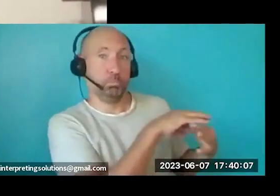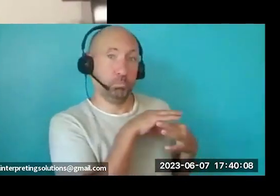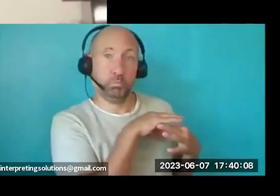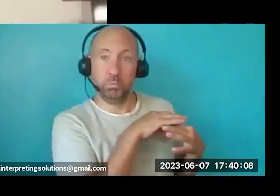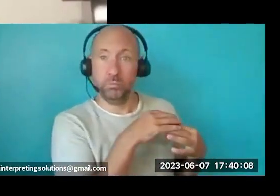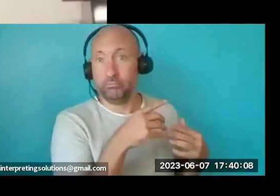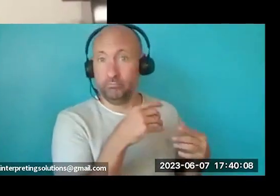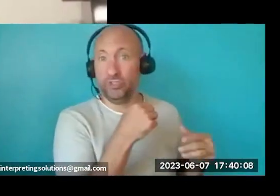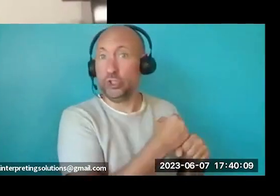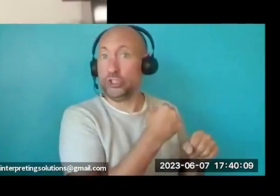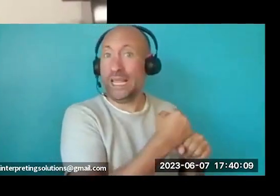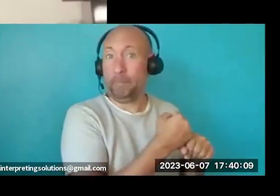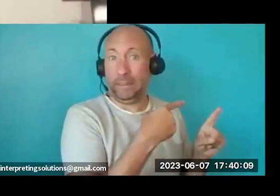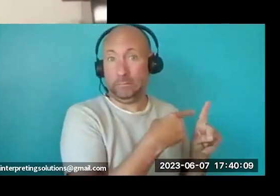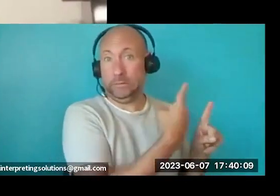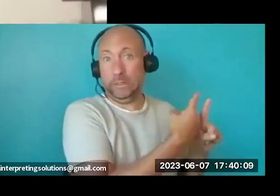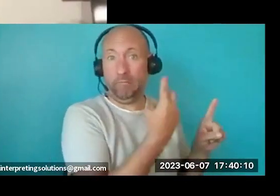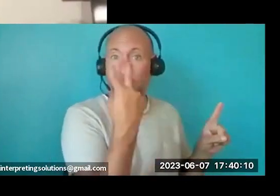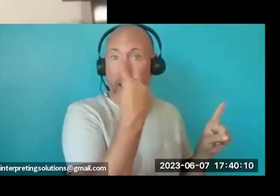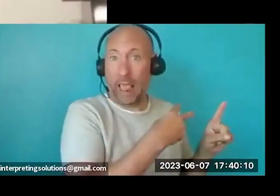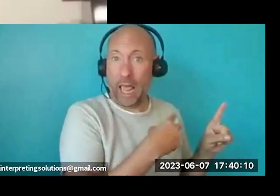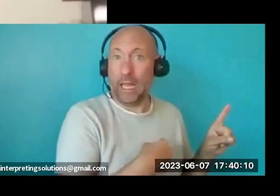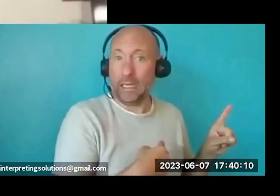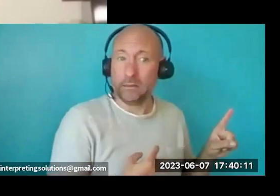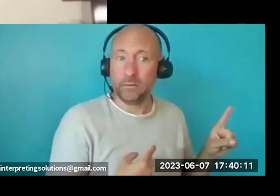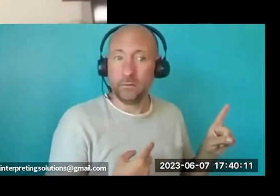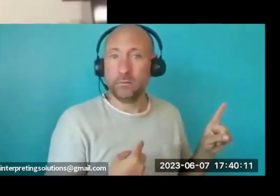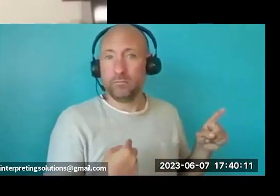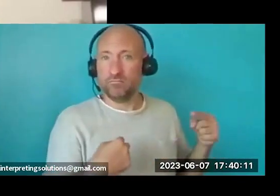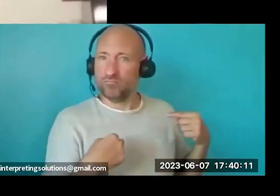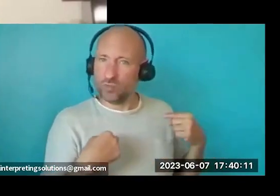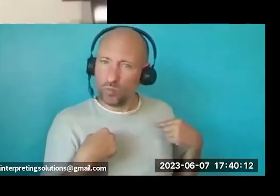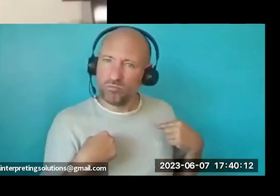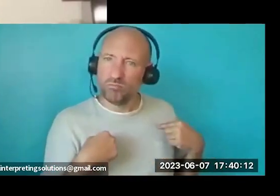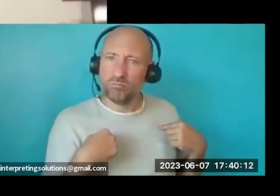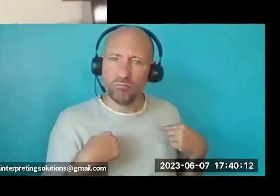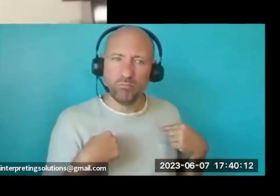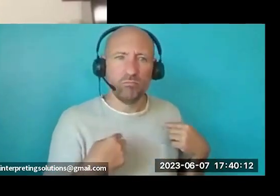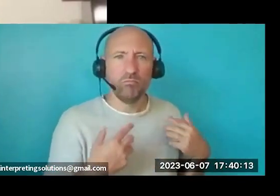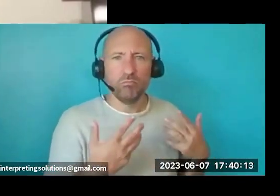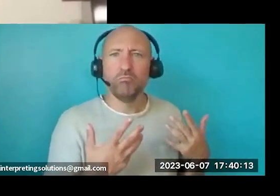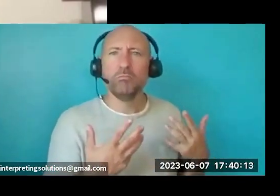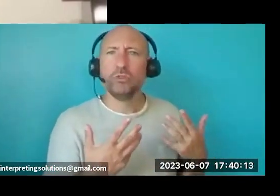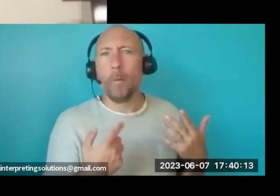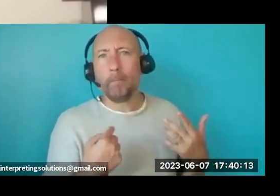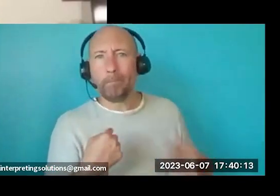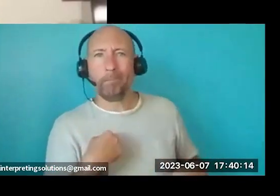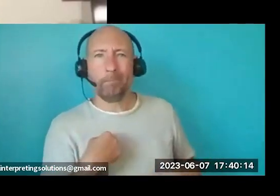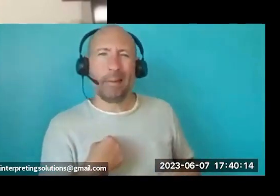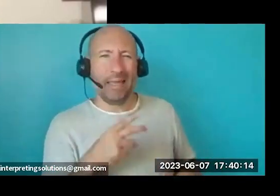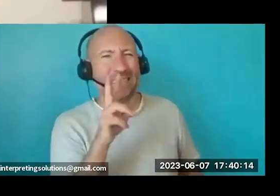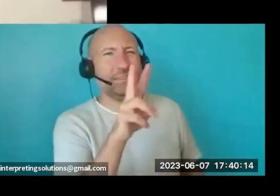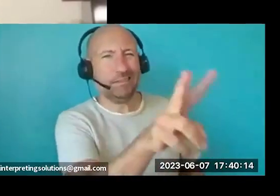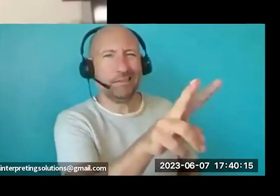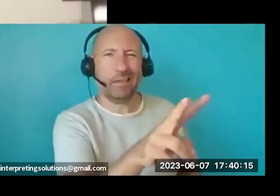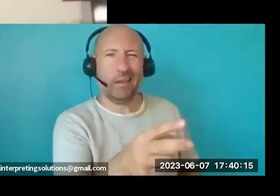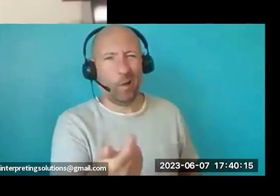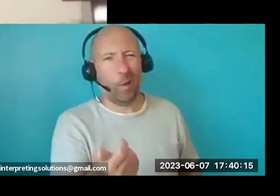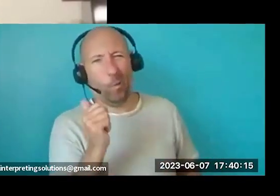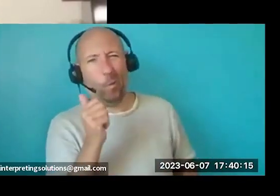is blind. And so I take a number of things for granted, because